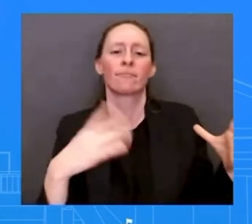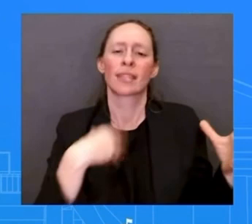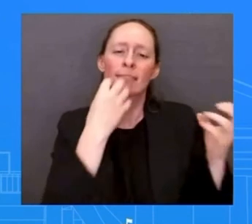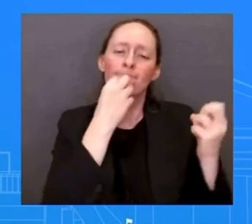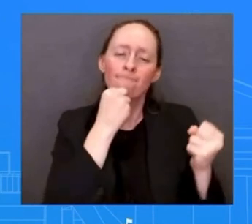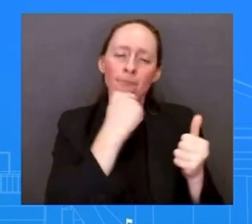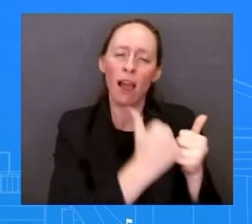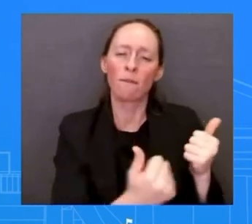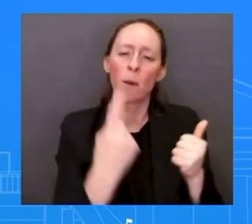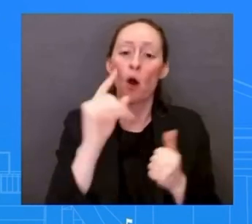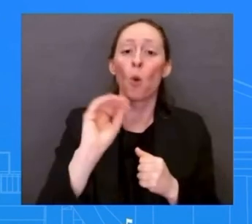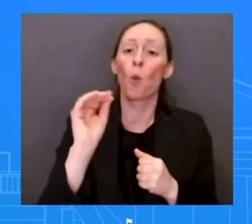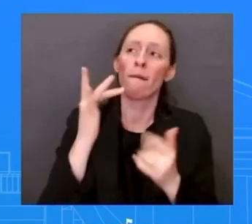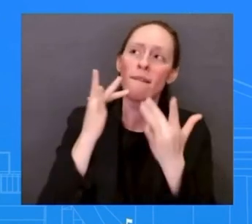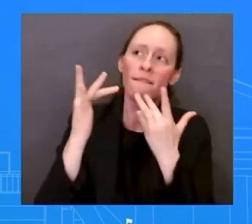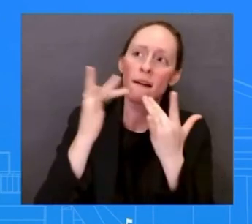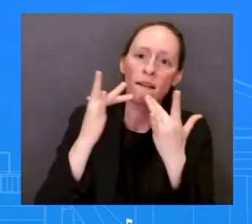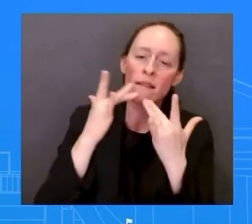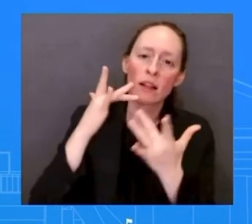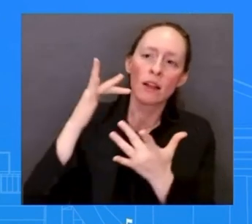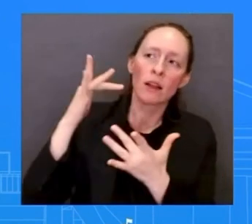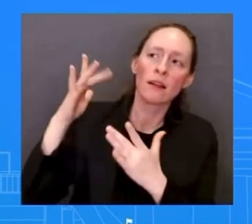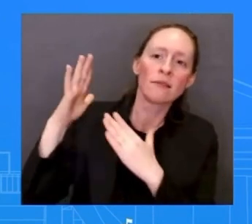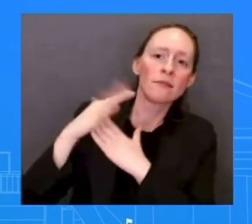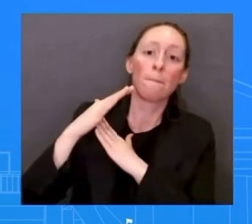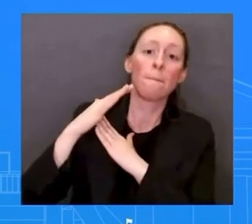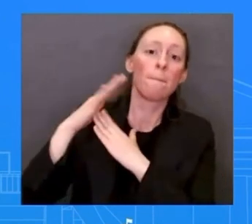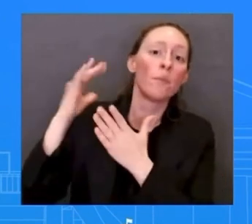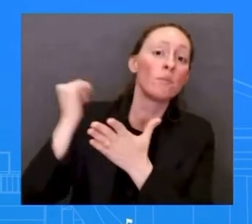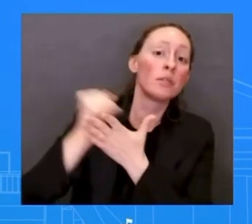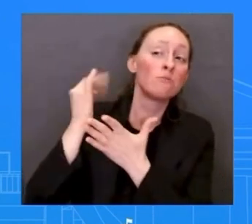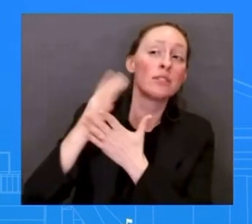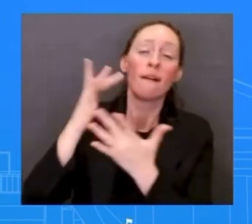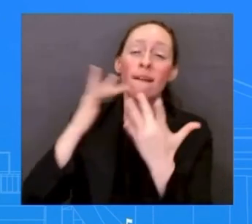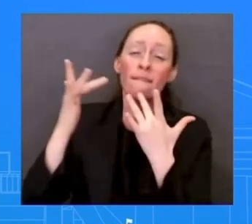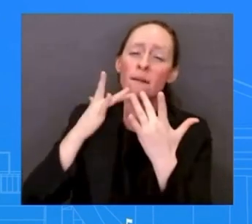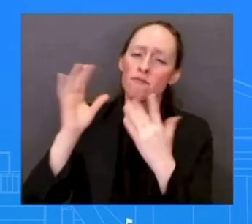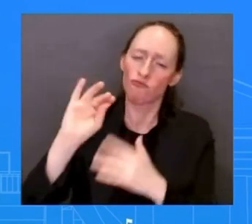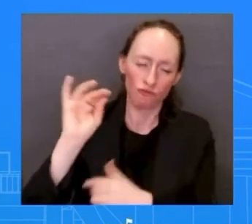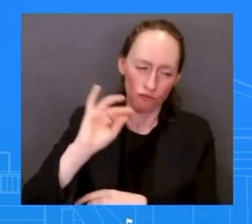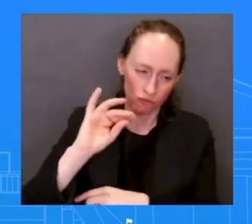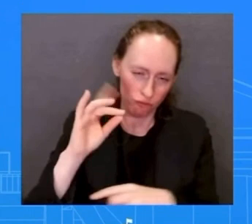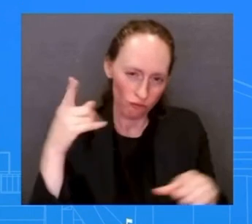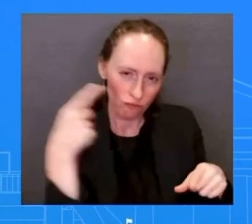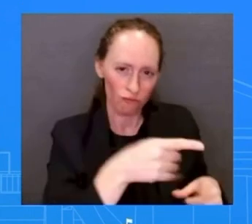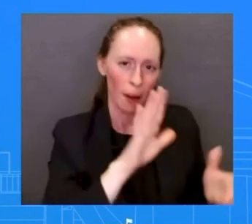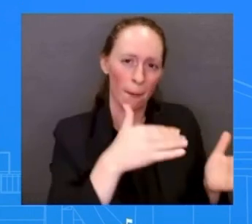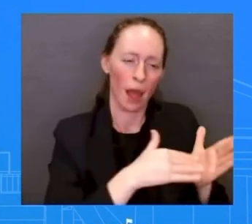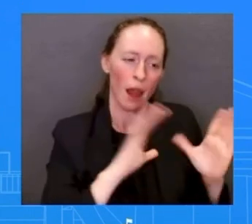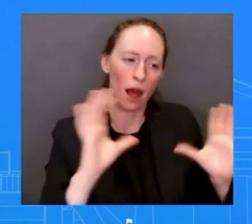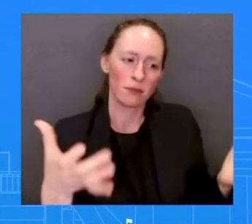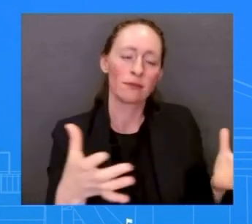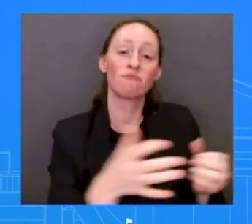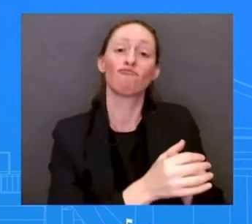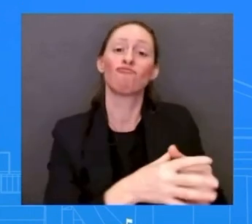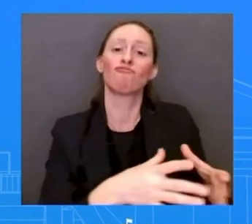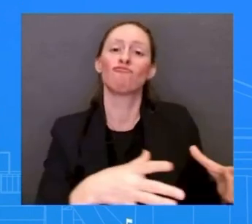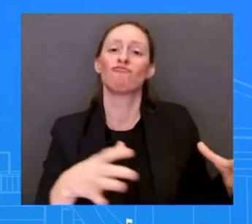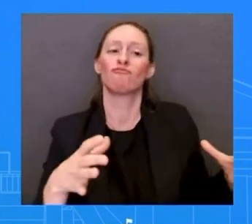it with building out the middle, the building up the middle class, and doing it from the bottom up. And that's the president's commitment to